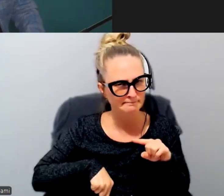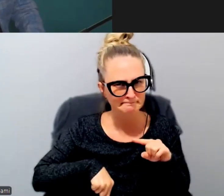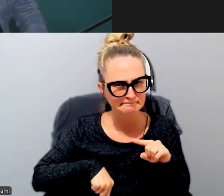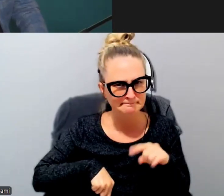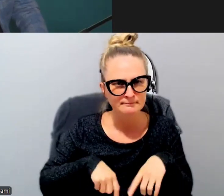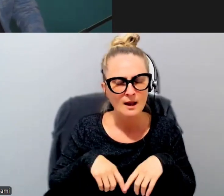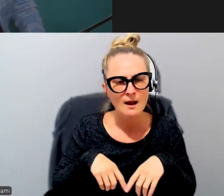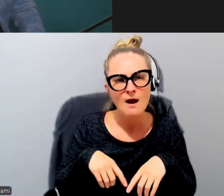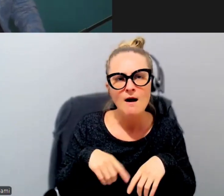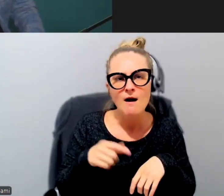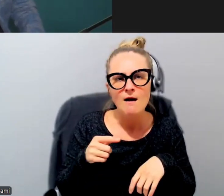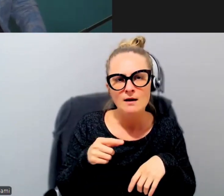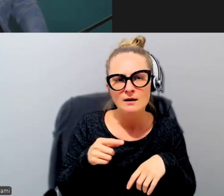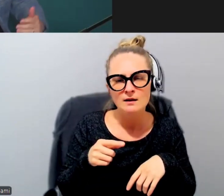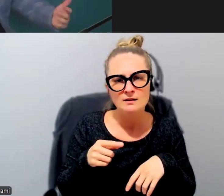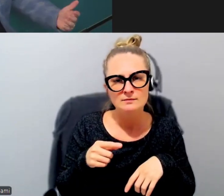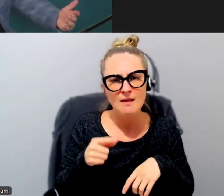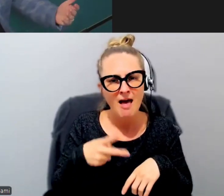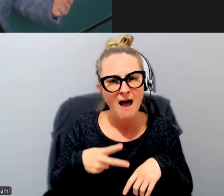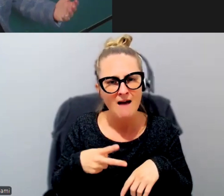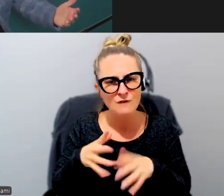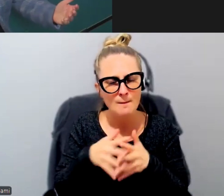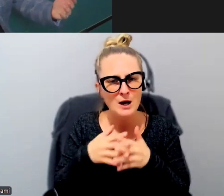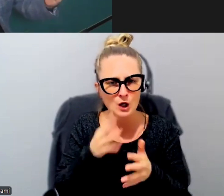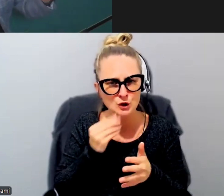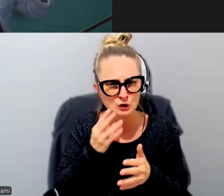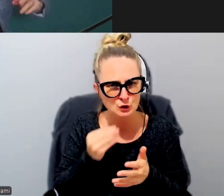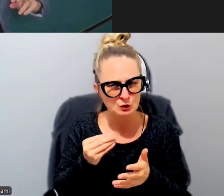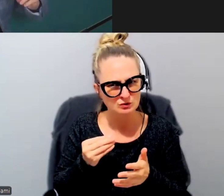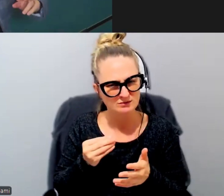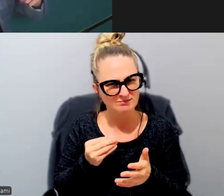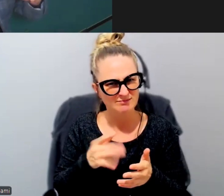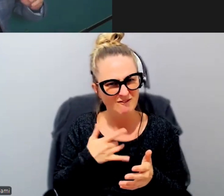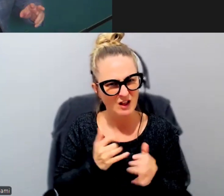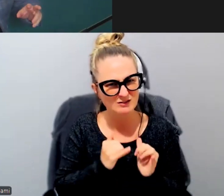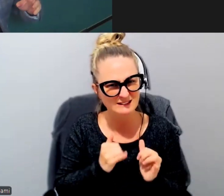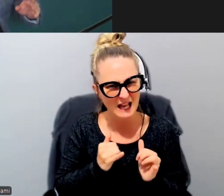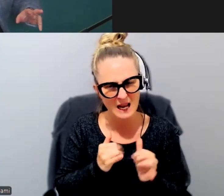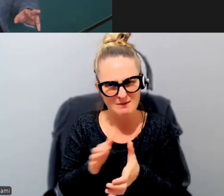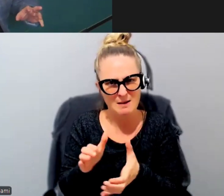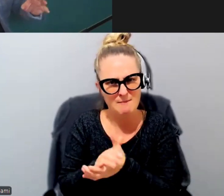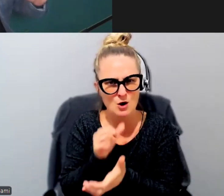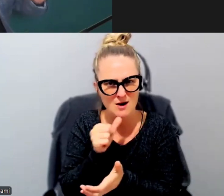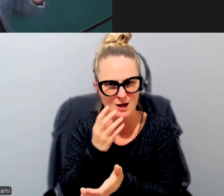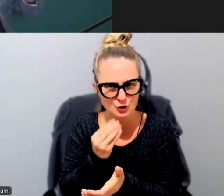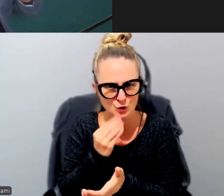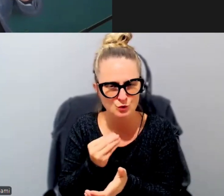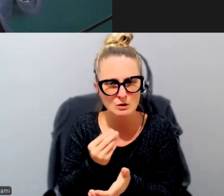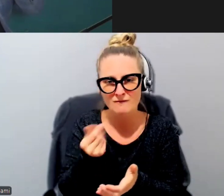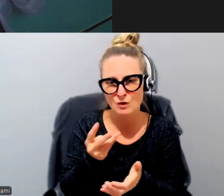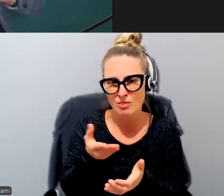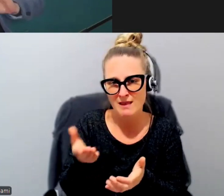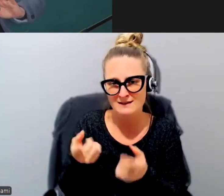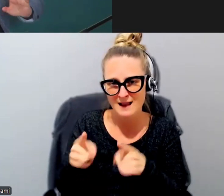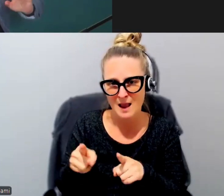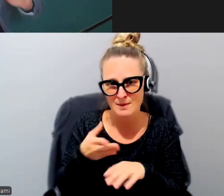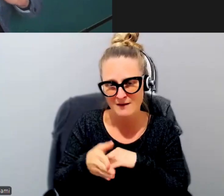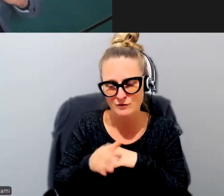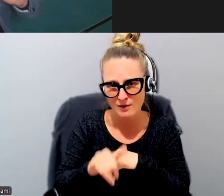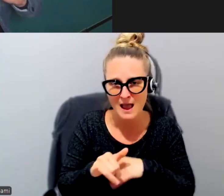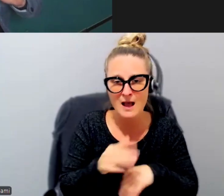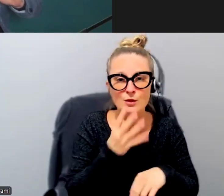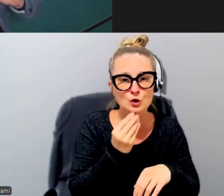more also felt that way and have married somebody who's not Jewish. And a couple of things have happened since then. The Jewish community has finally kind